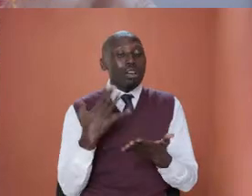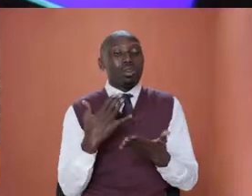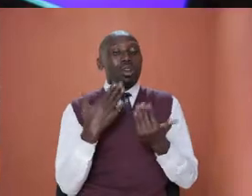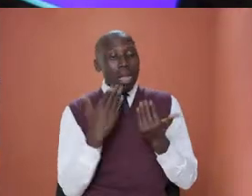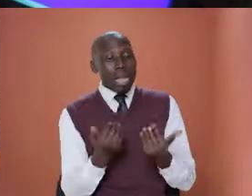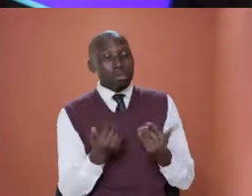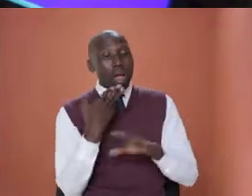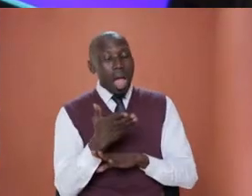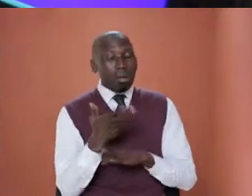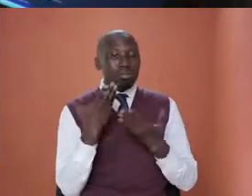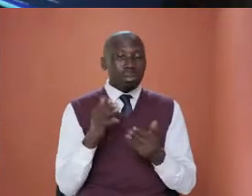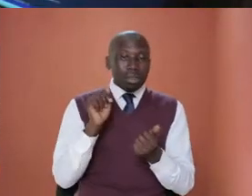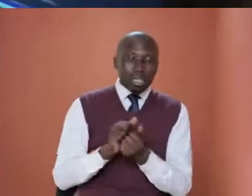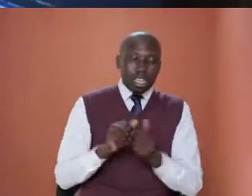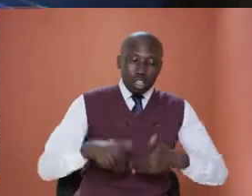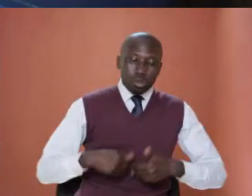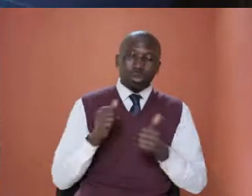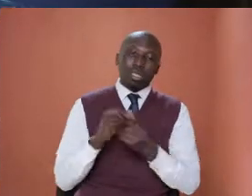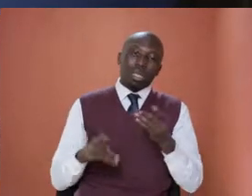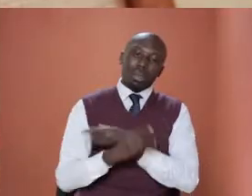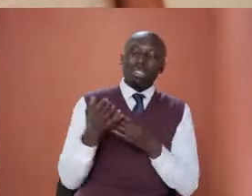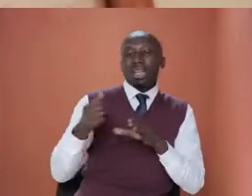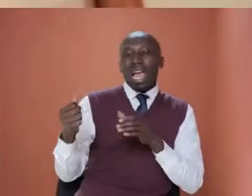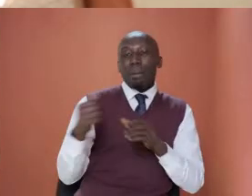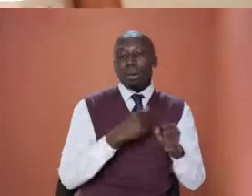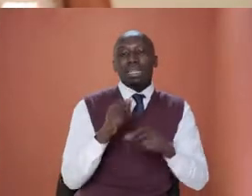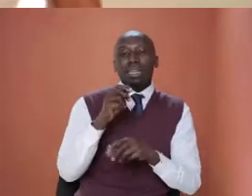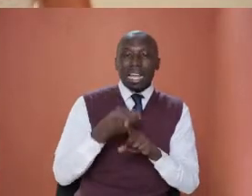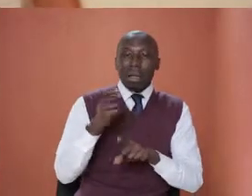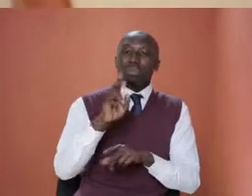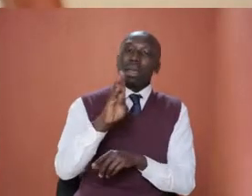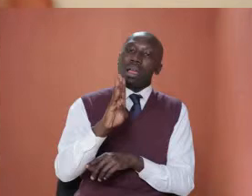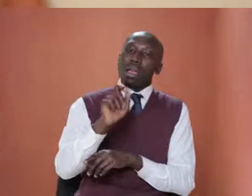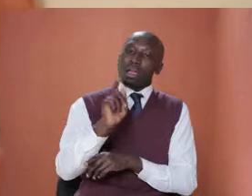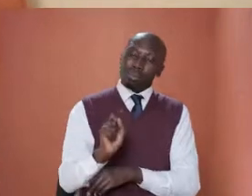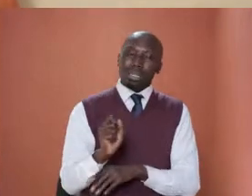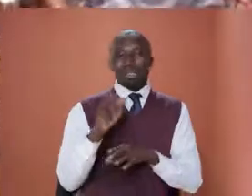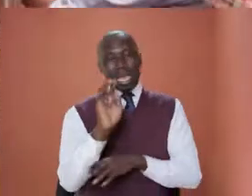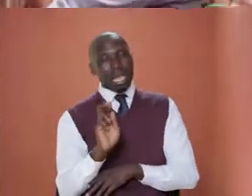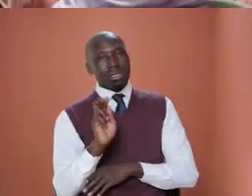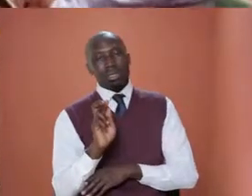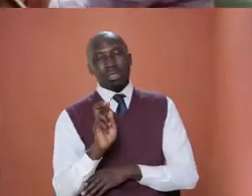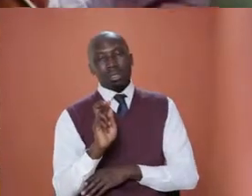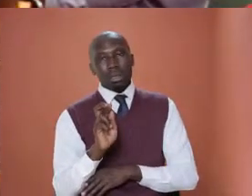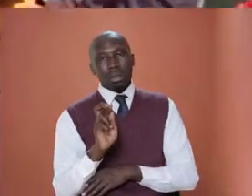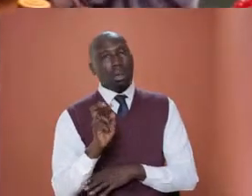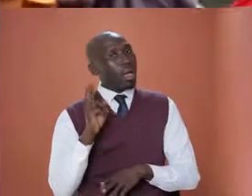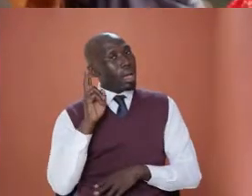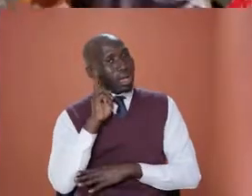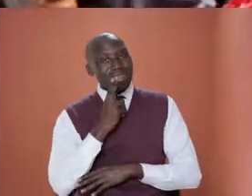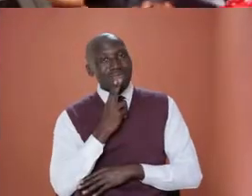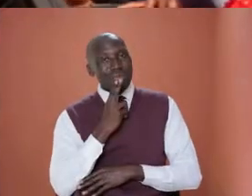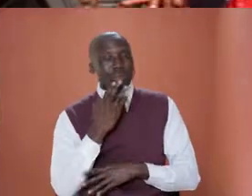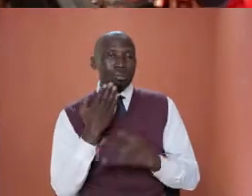we have 10 youth with disabilities enrolled at Campabits. 8 have a hearing